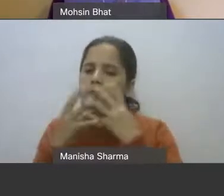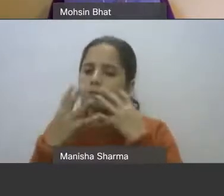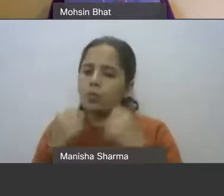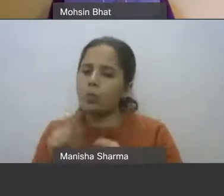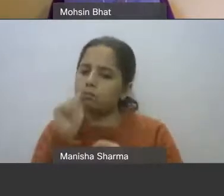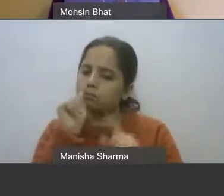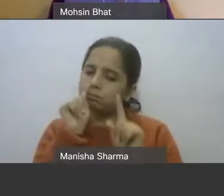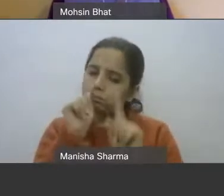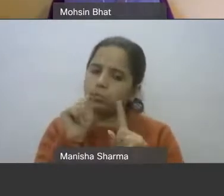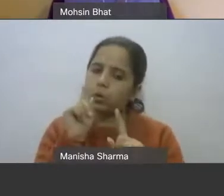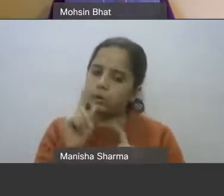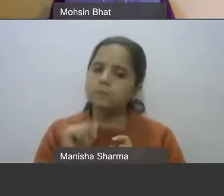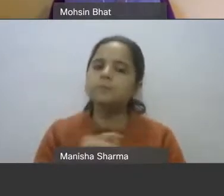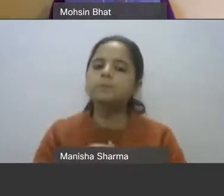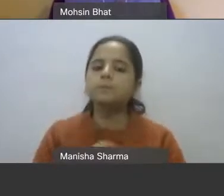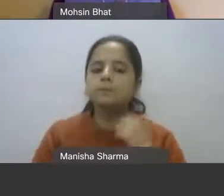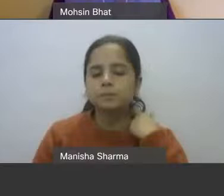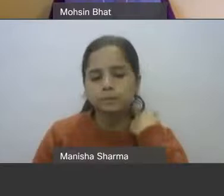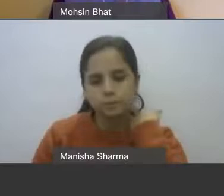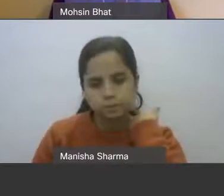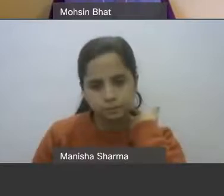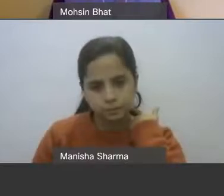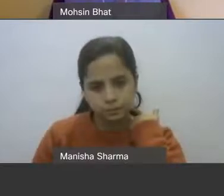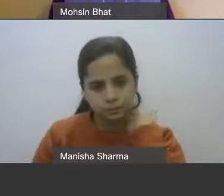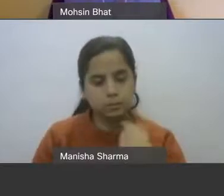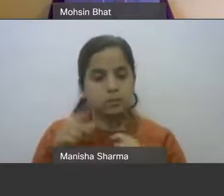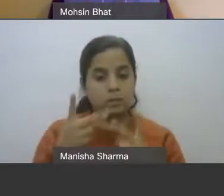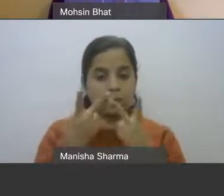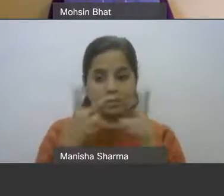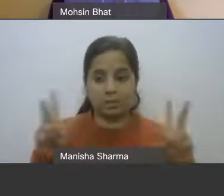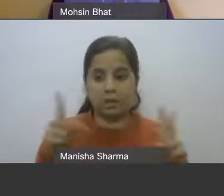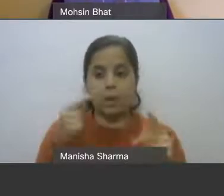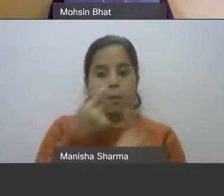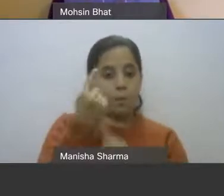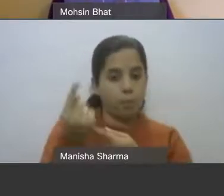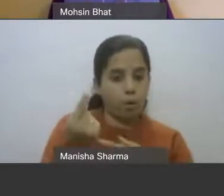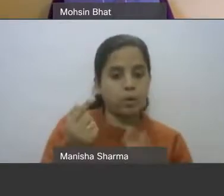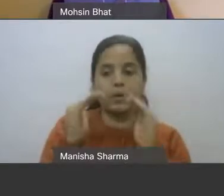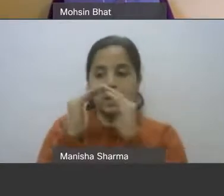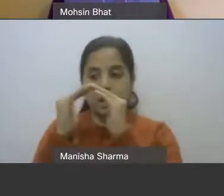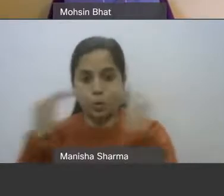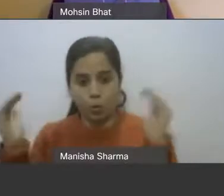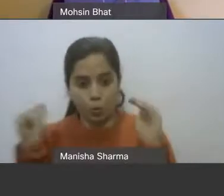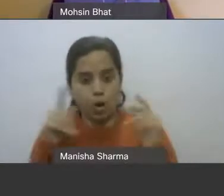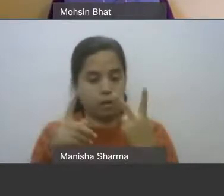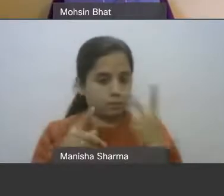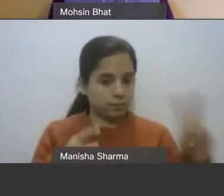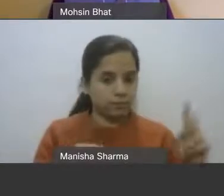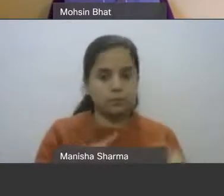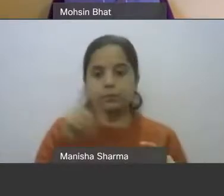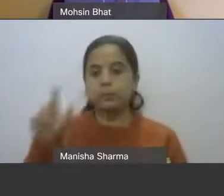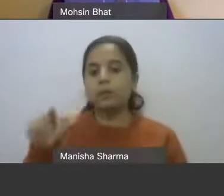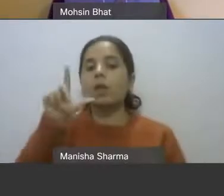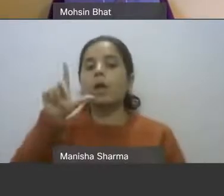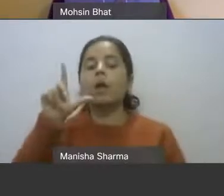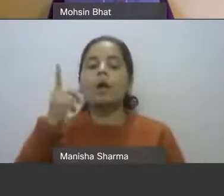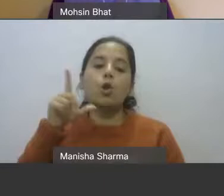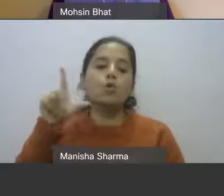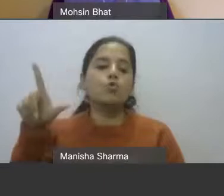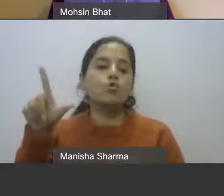which I wanted to make. And that is the distinction between political equality on the one hand and the legal doctrines